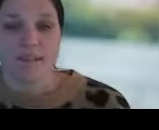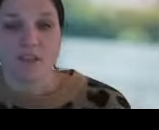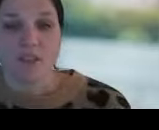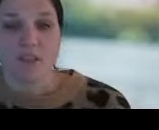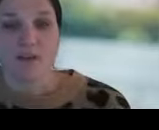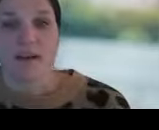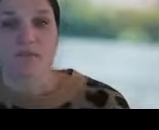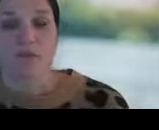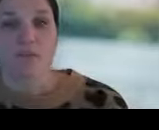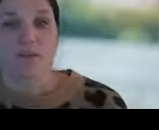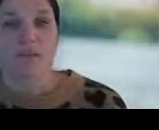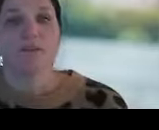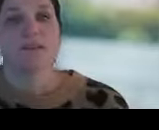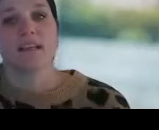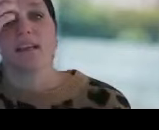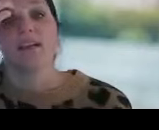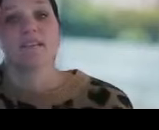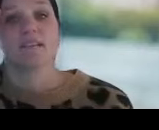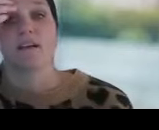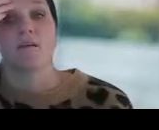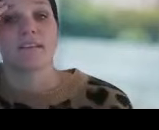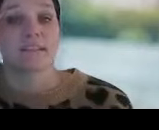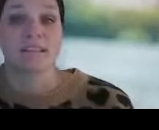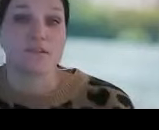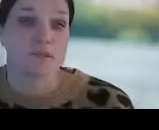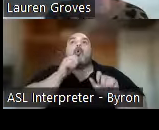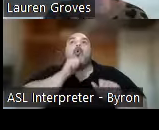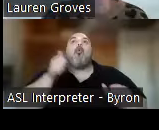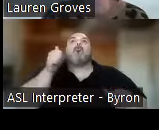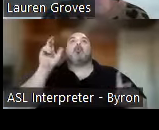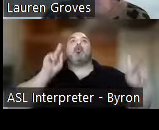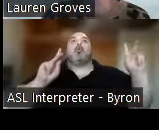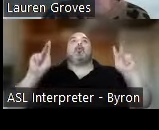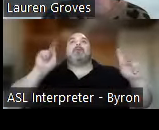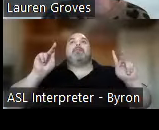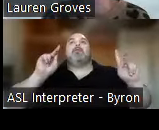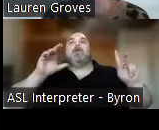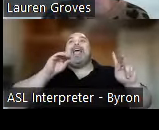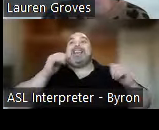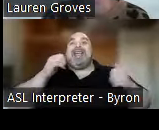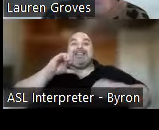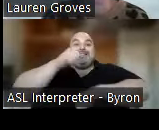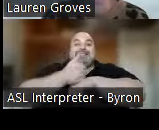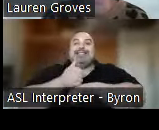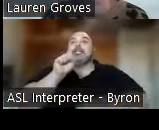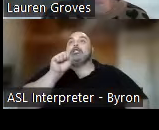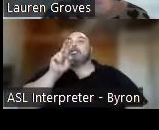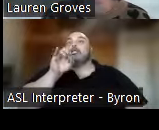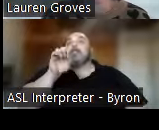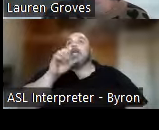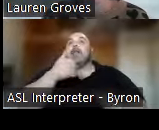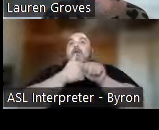our messaging around older adults and existing suicide prevention programs, and really